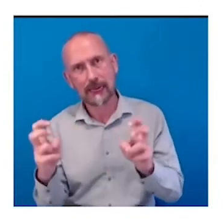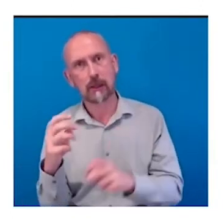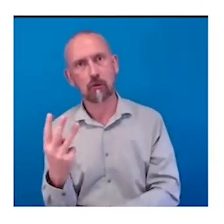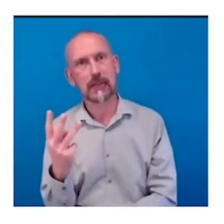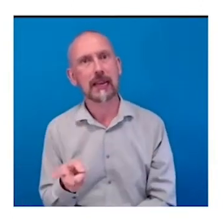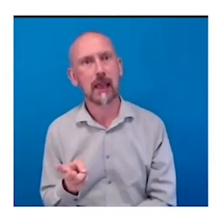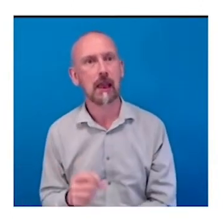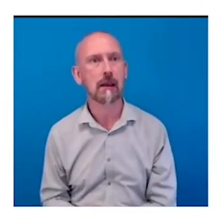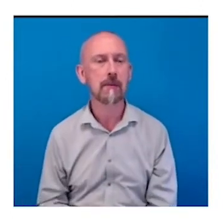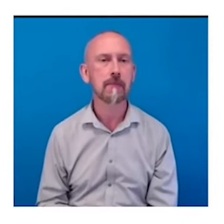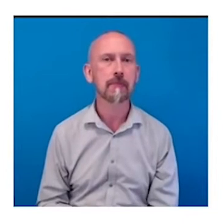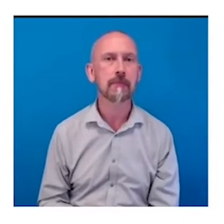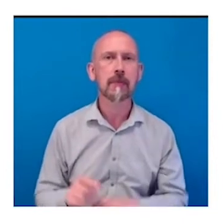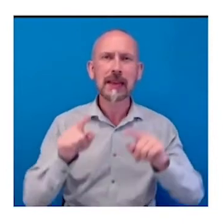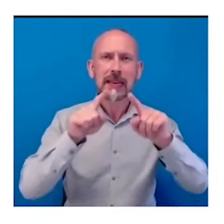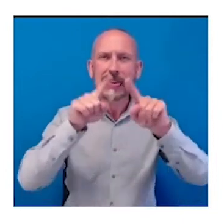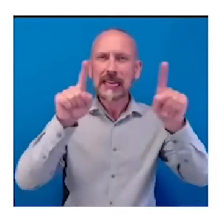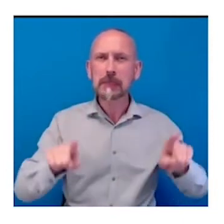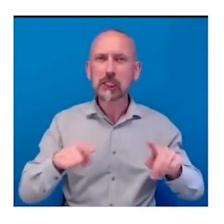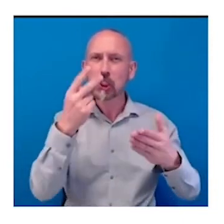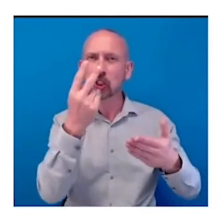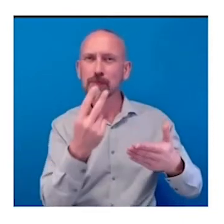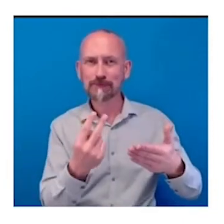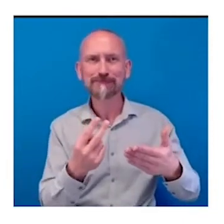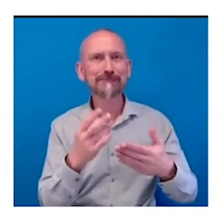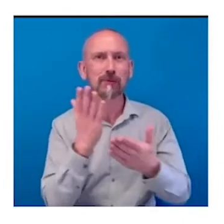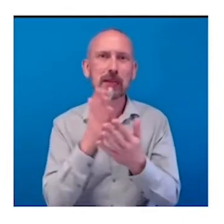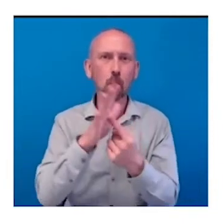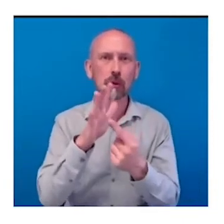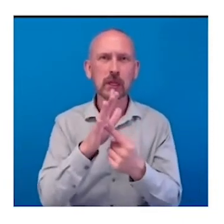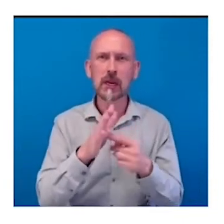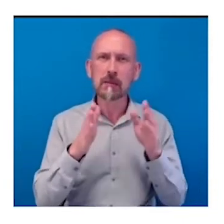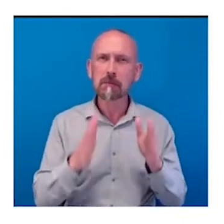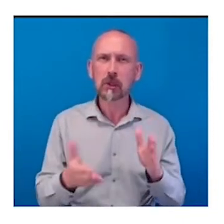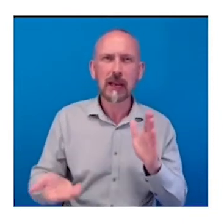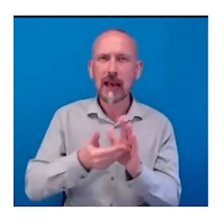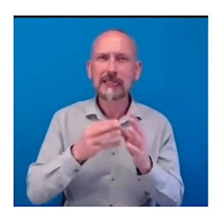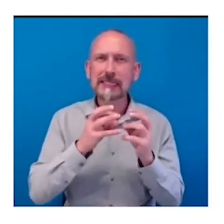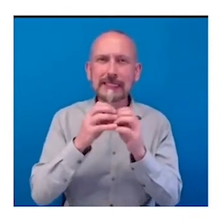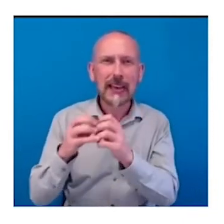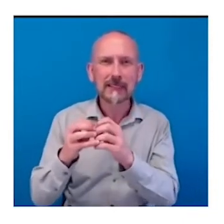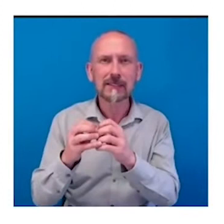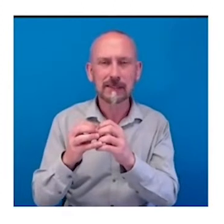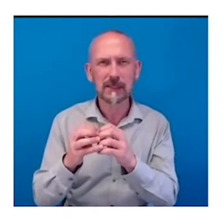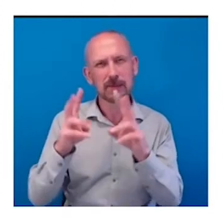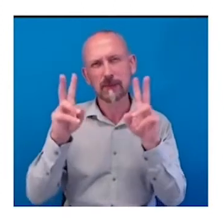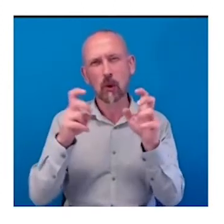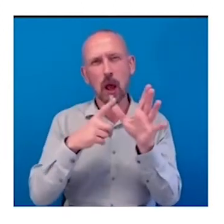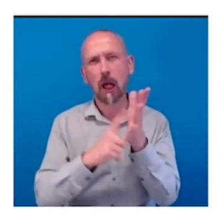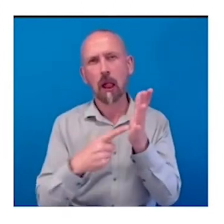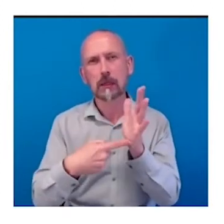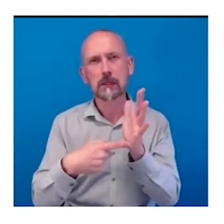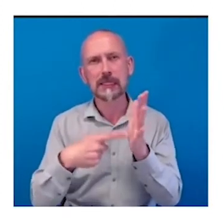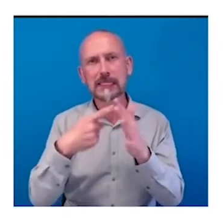Images, very important. Always add alternative text, or otherwise known as alt text, to the image. And that can be for images,